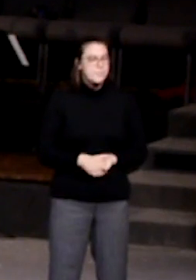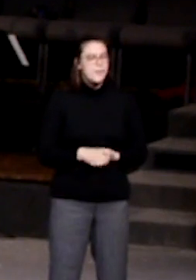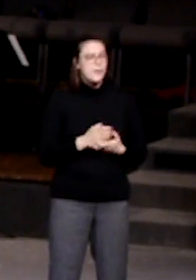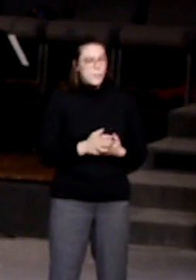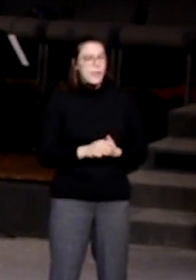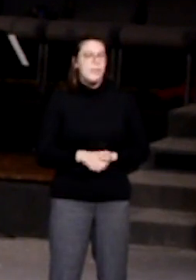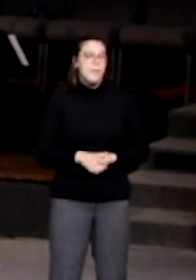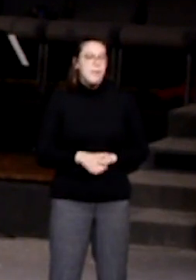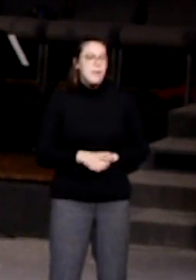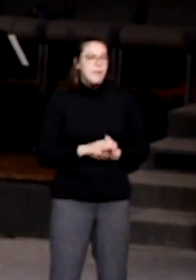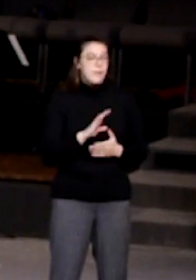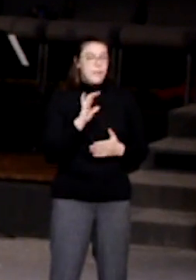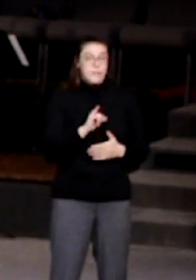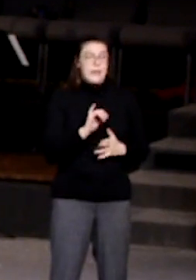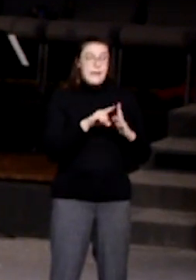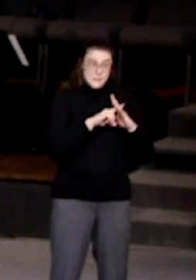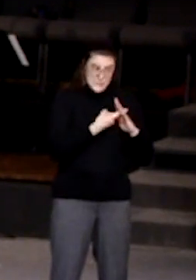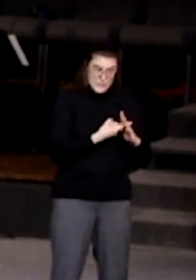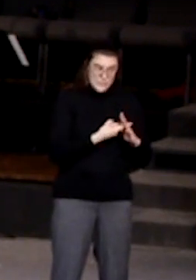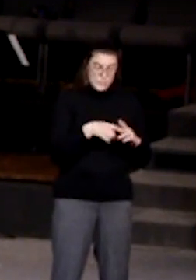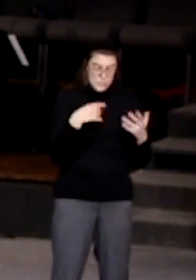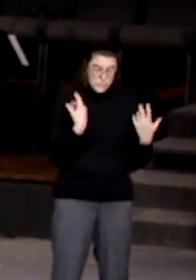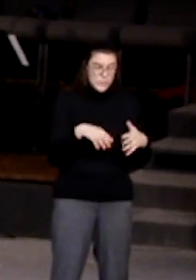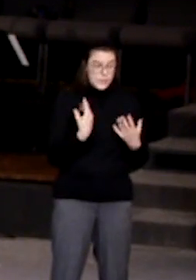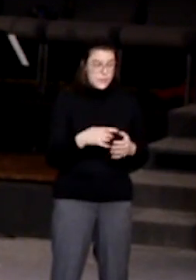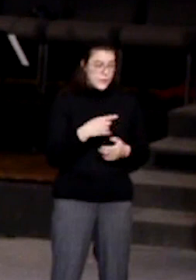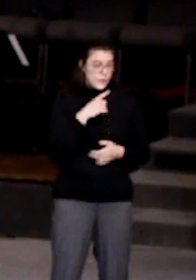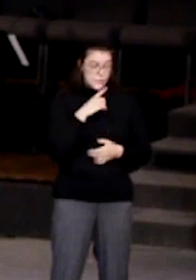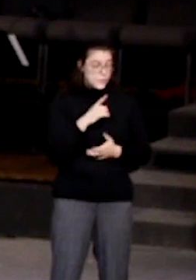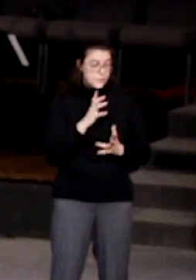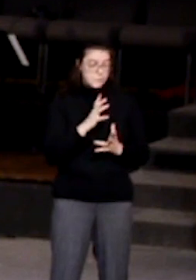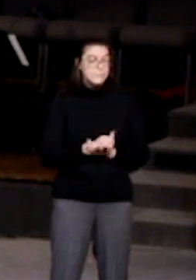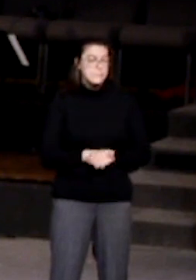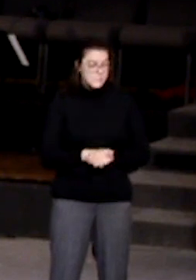Well, all that to start. Wow, I gotta really hurry.